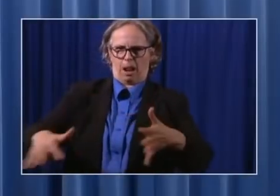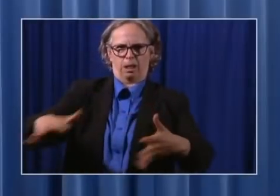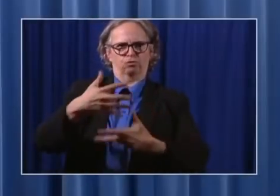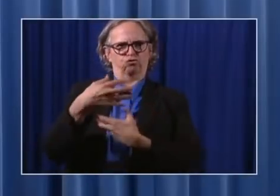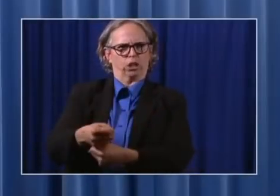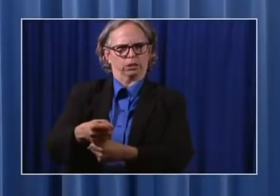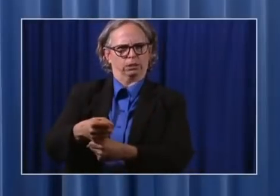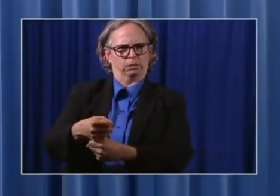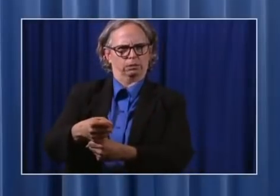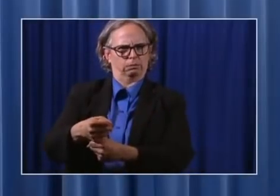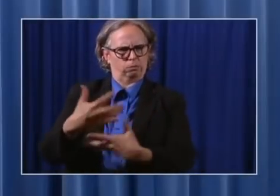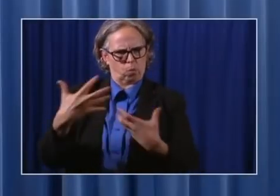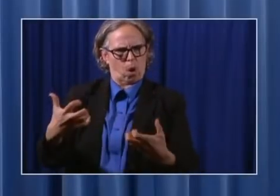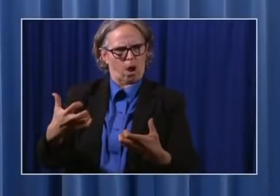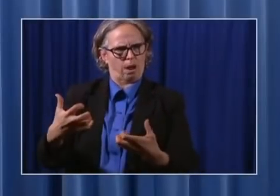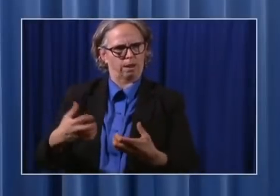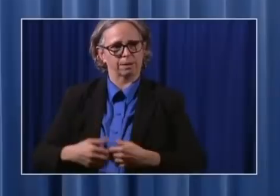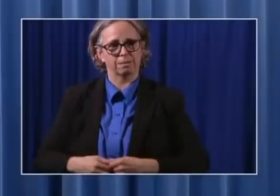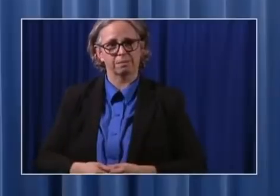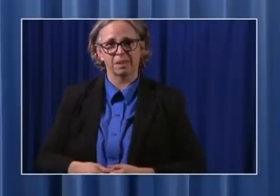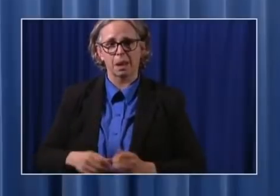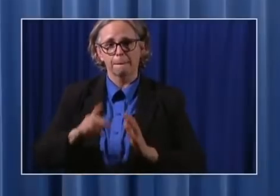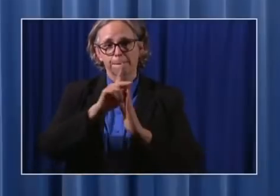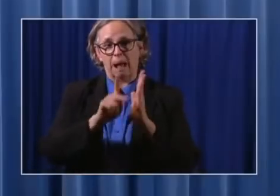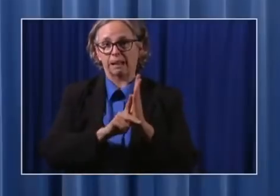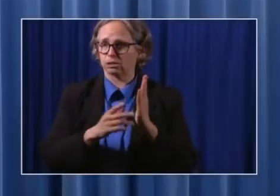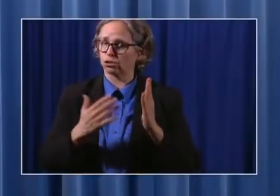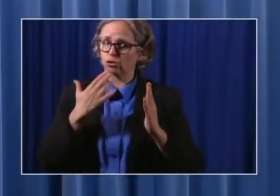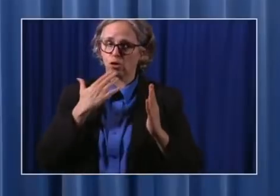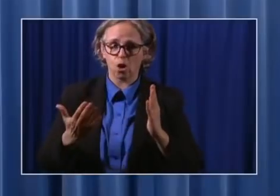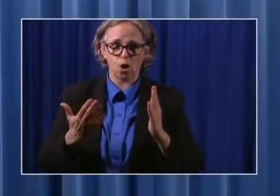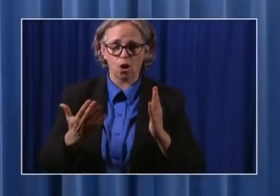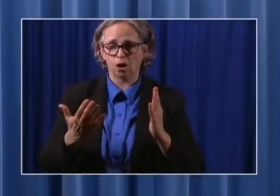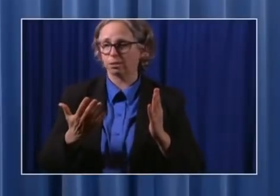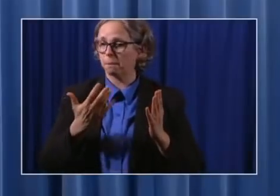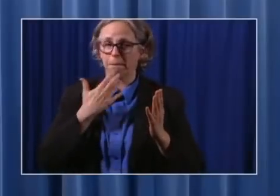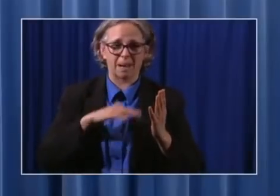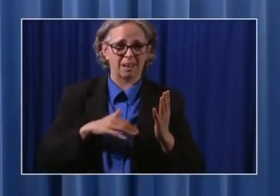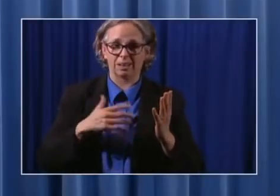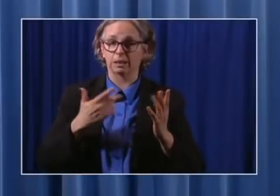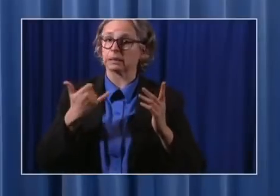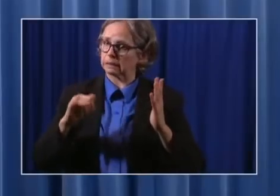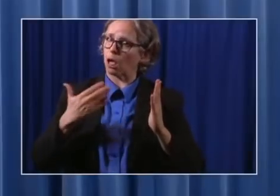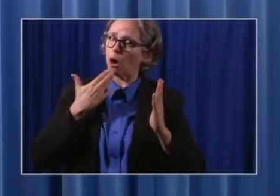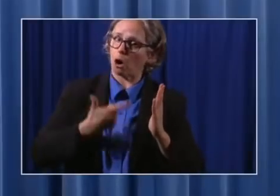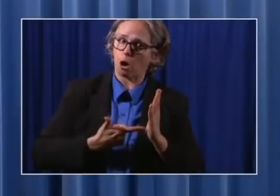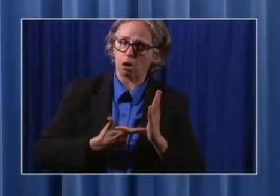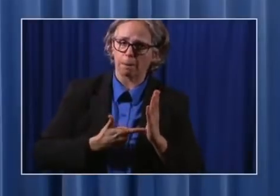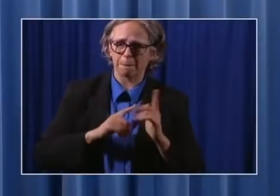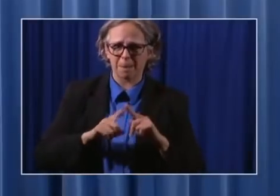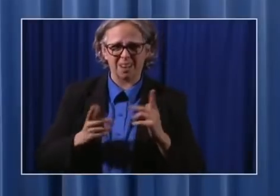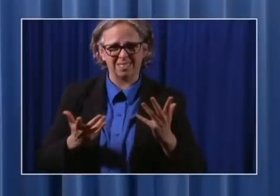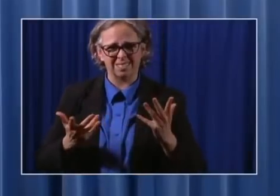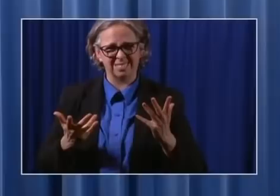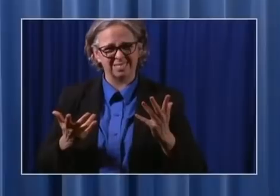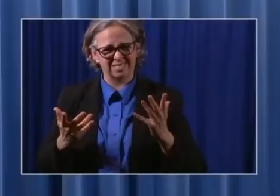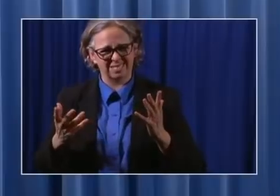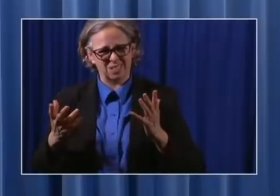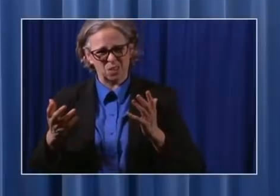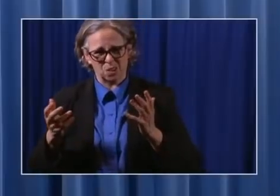whether this is good policy or bad policy, I think it's good policy, but whether it's good policy or bad policy, the most important